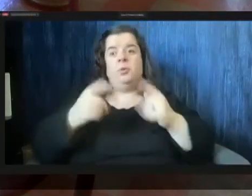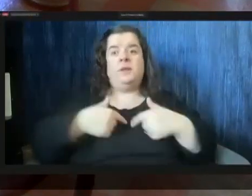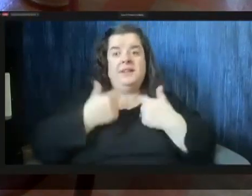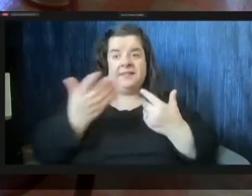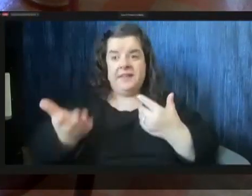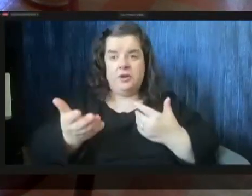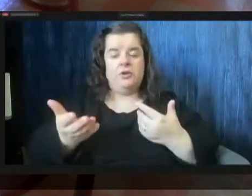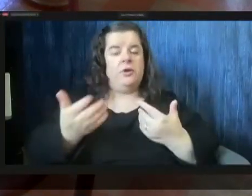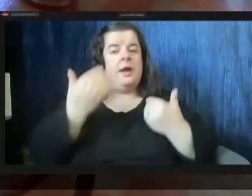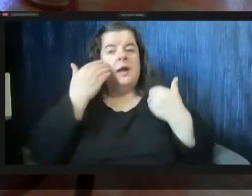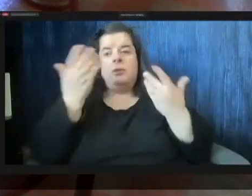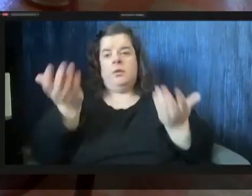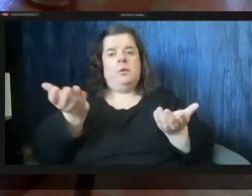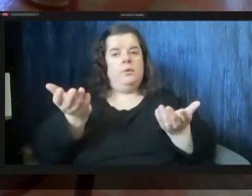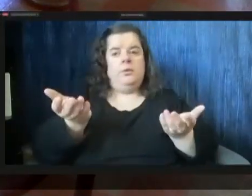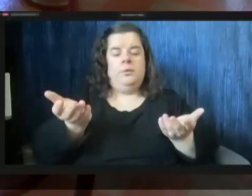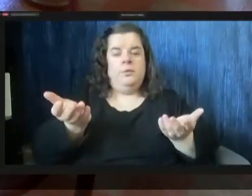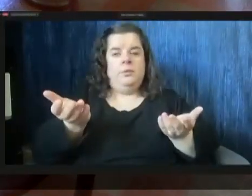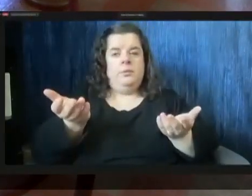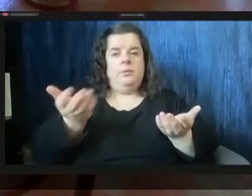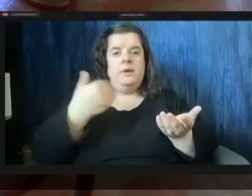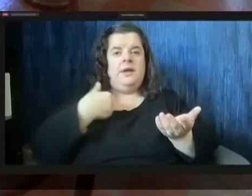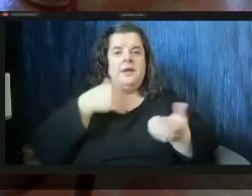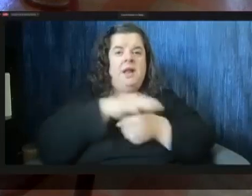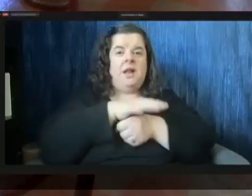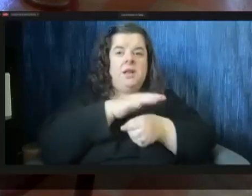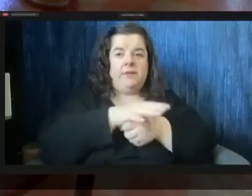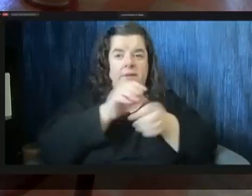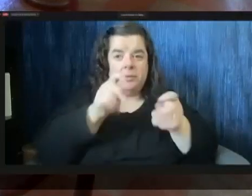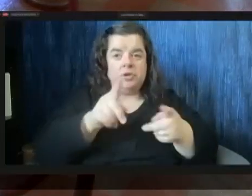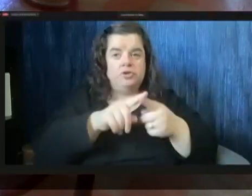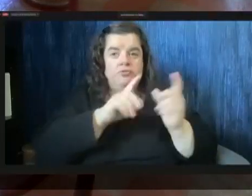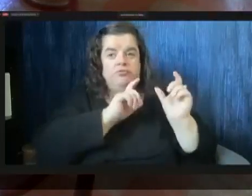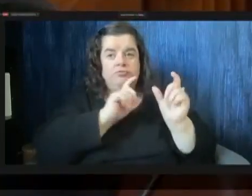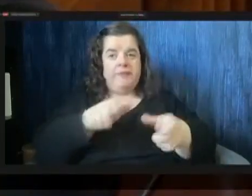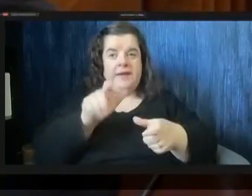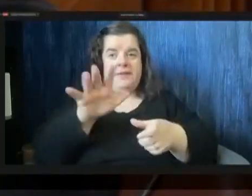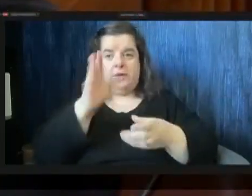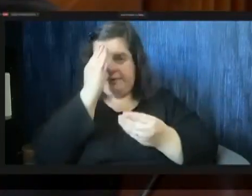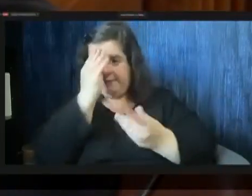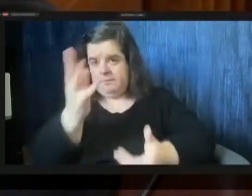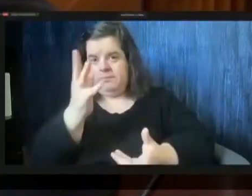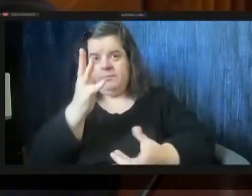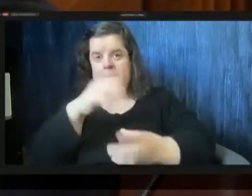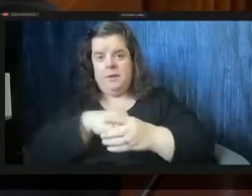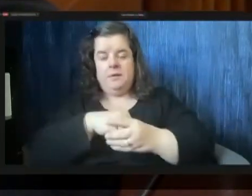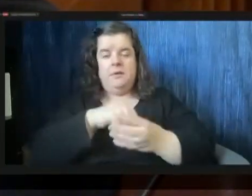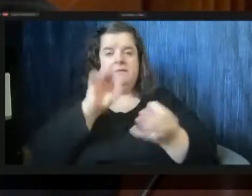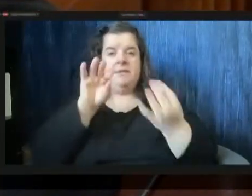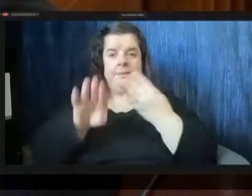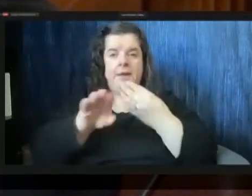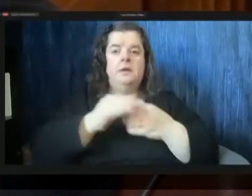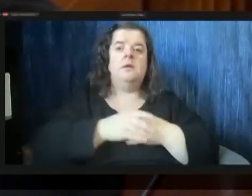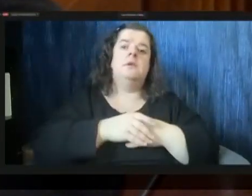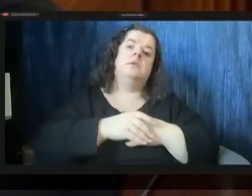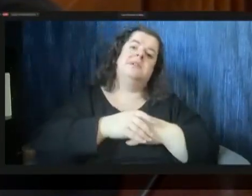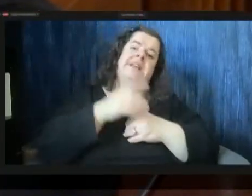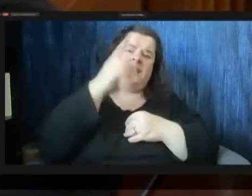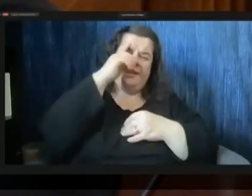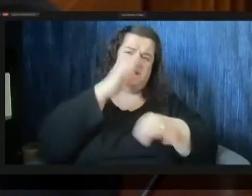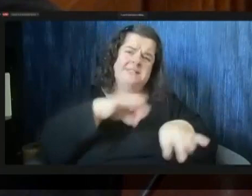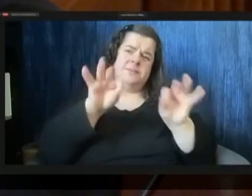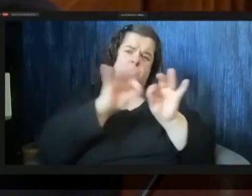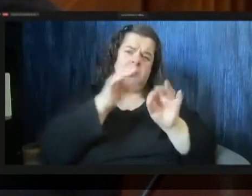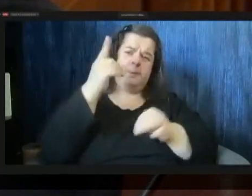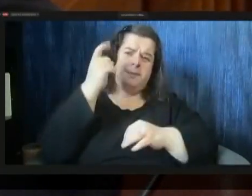been sufficient opportunity for people to provide their input. And the reason why I think that's important is because